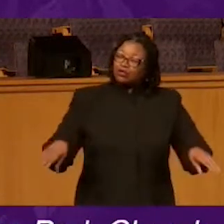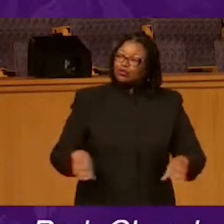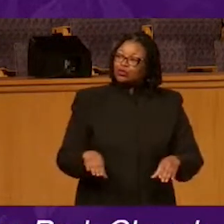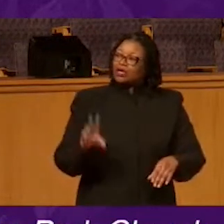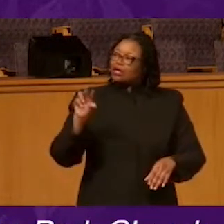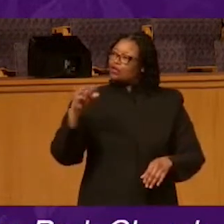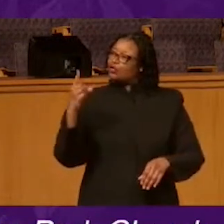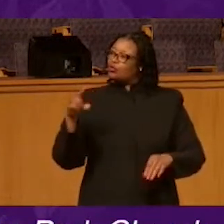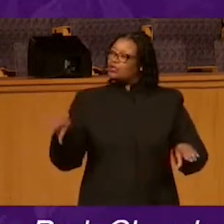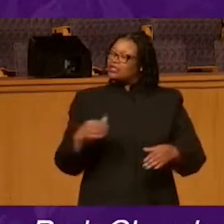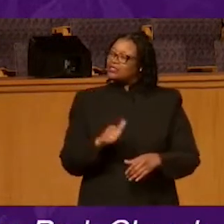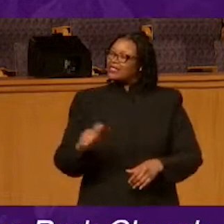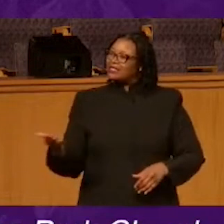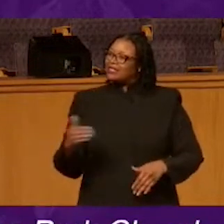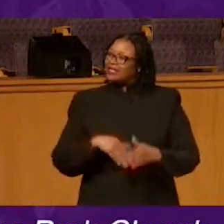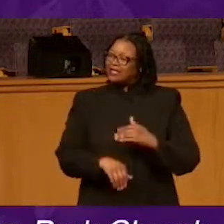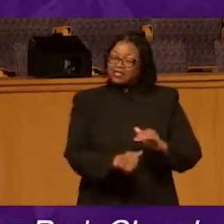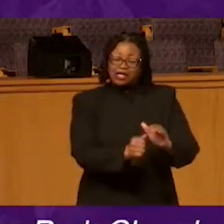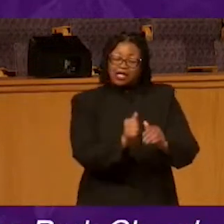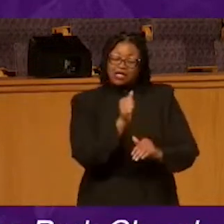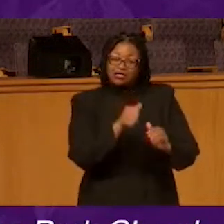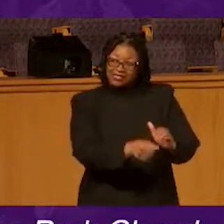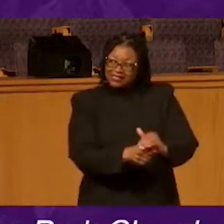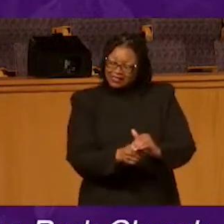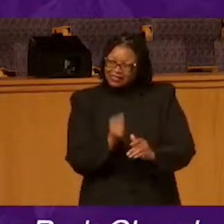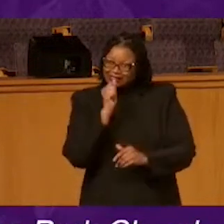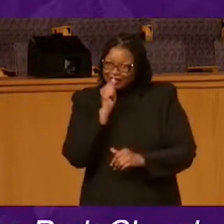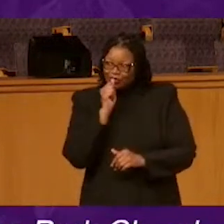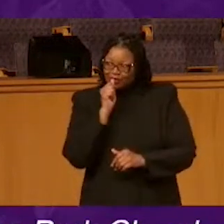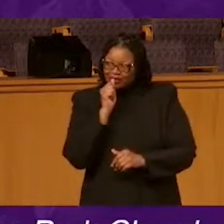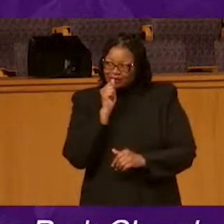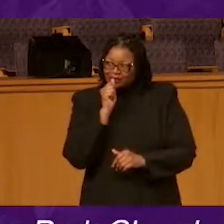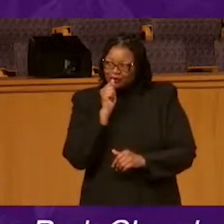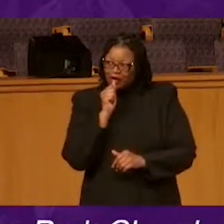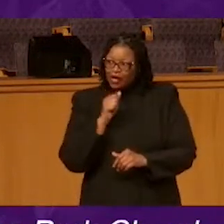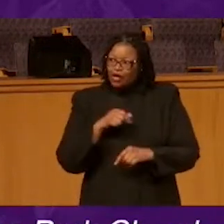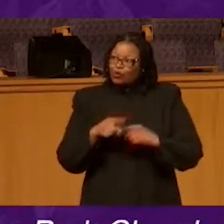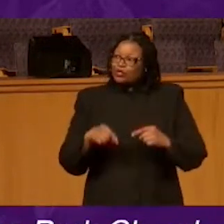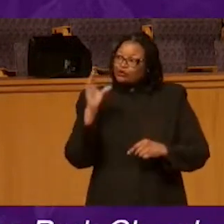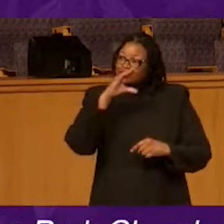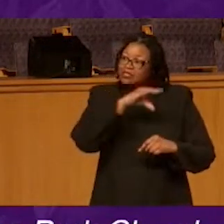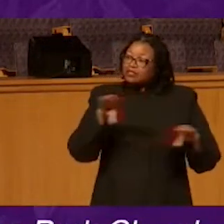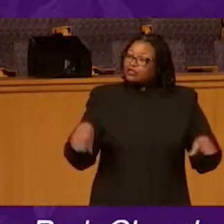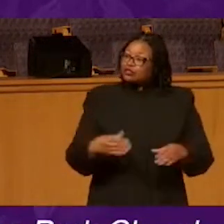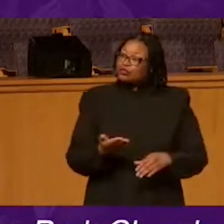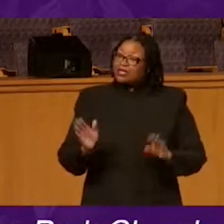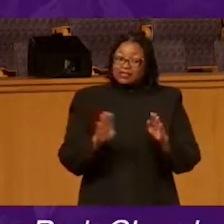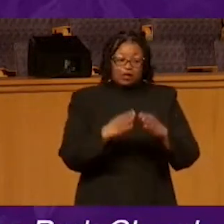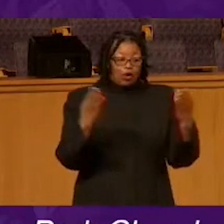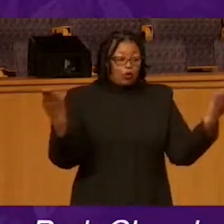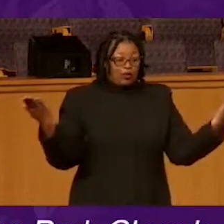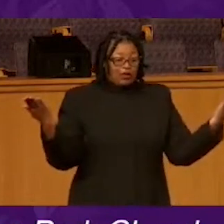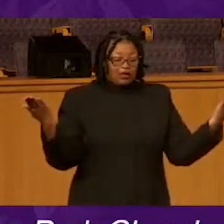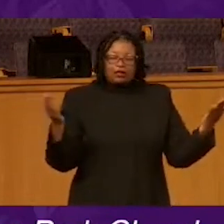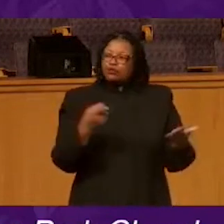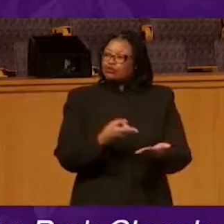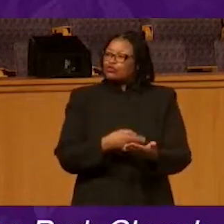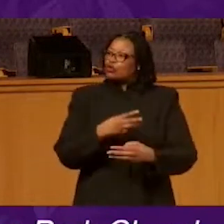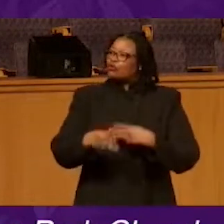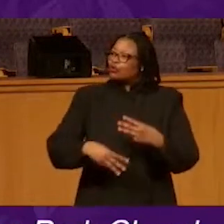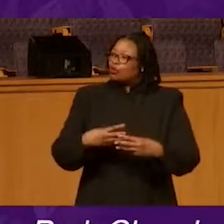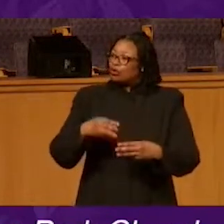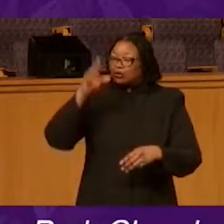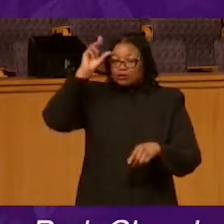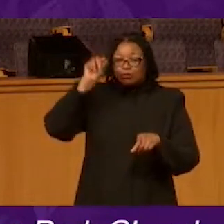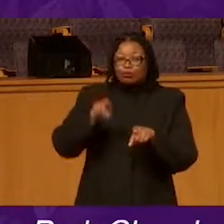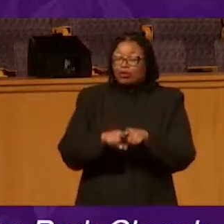in secret while he himself seeks to be known openly. If you do these things, show yourself to the world." For even his